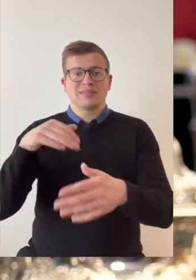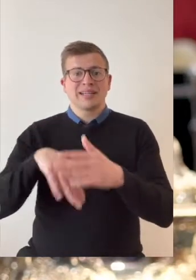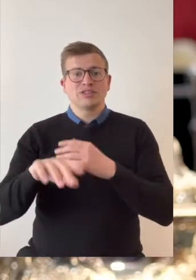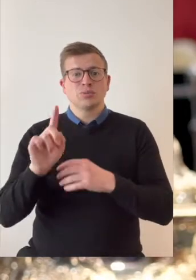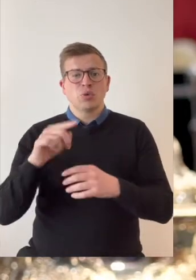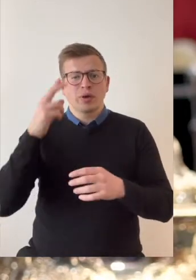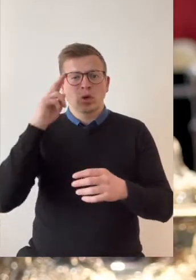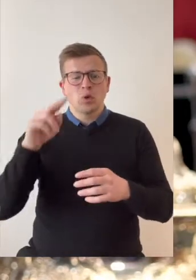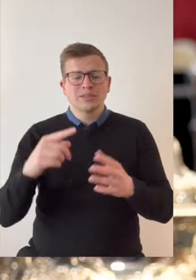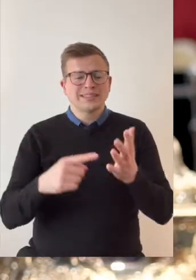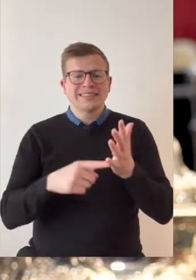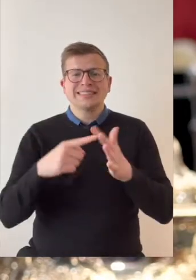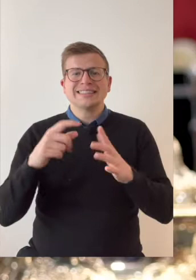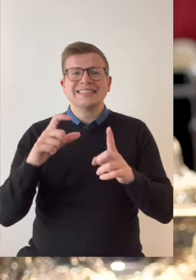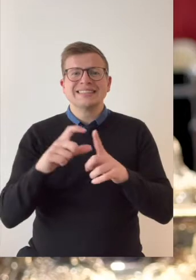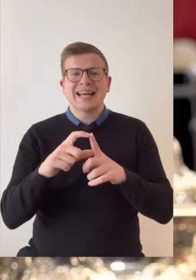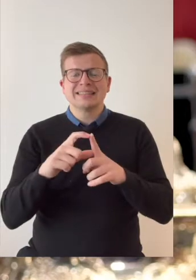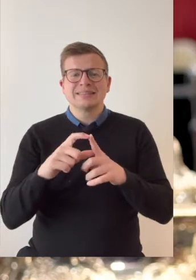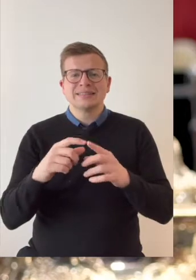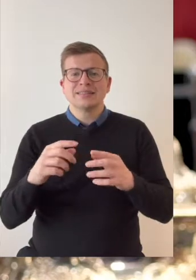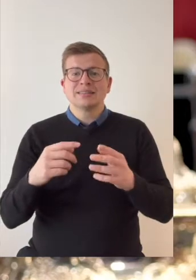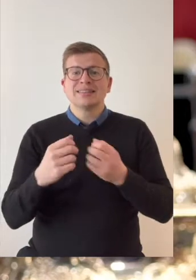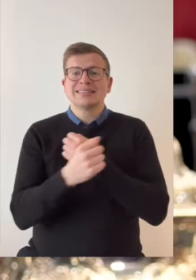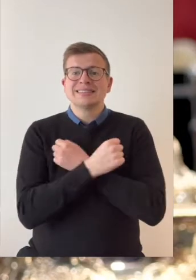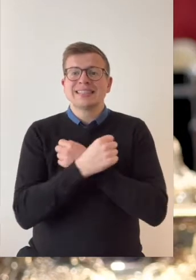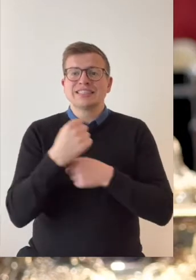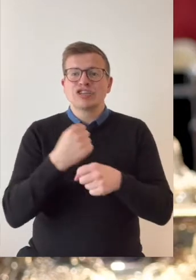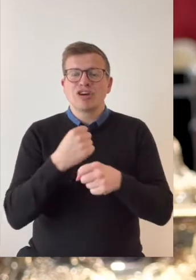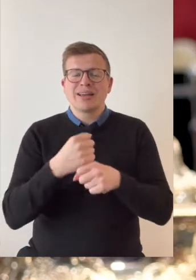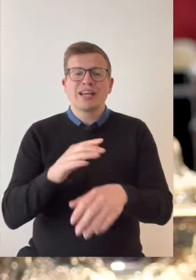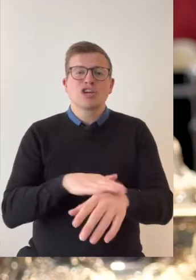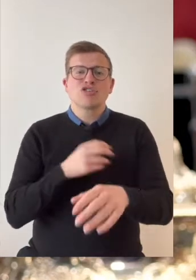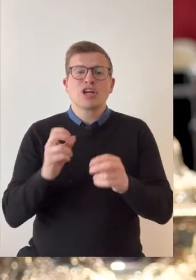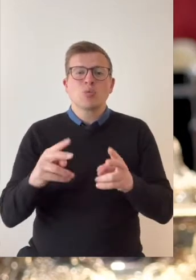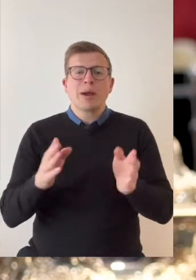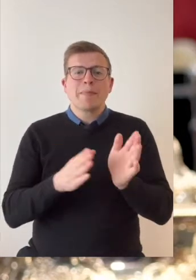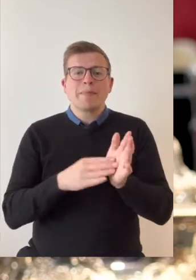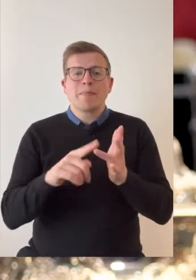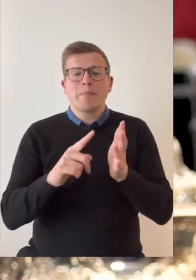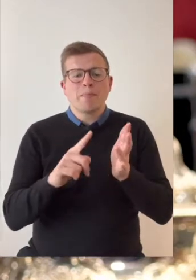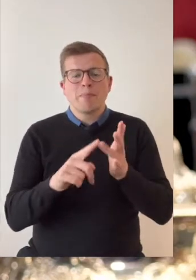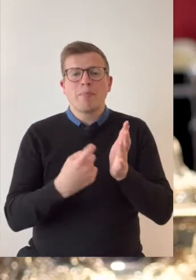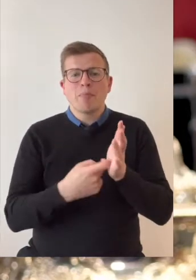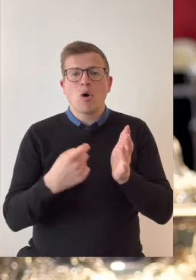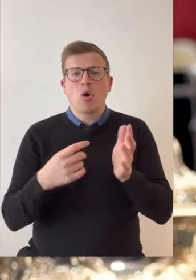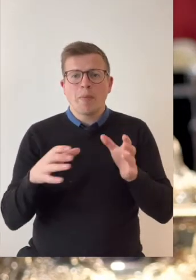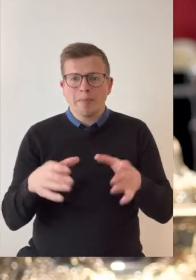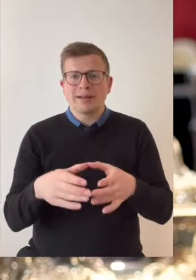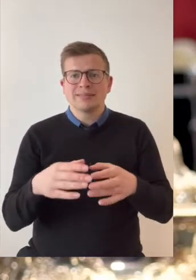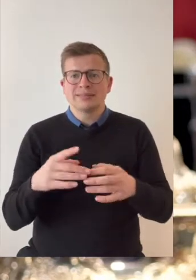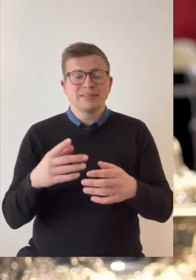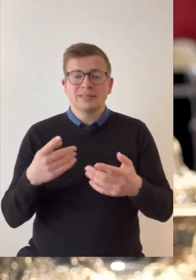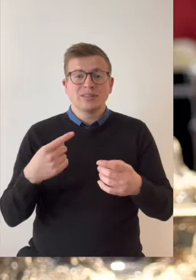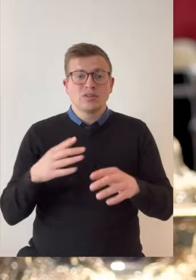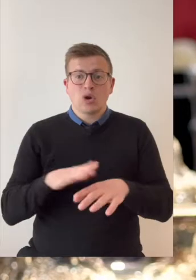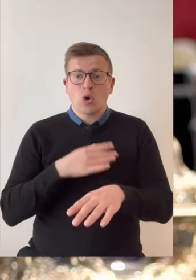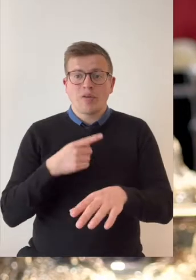Ted's band, you know, Teddy Gray, Greenway Moore, the Greenway Moore band. And not long